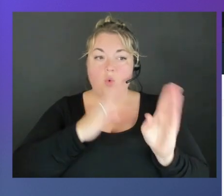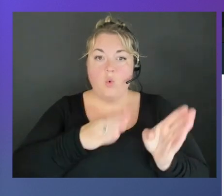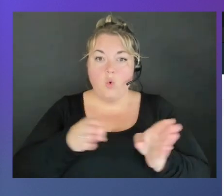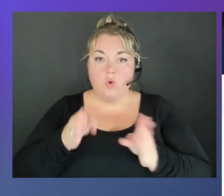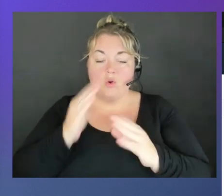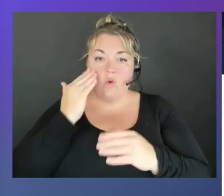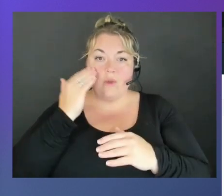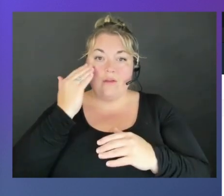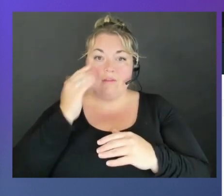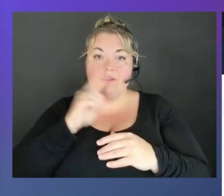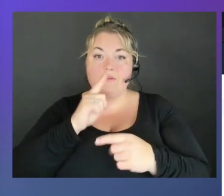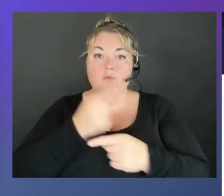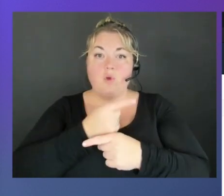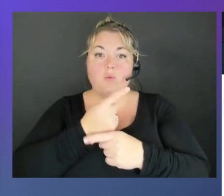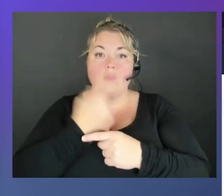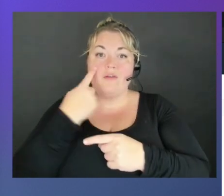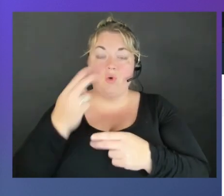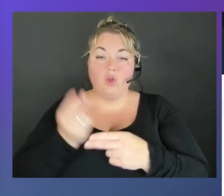it is appropriate for use,